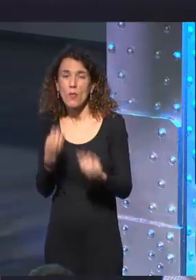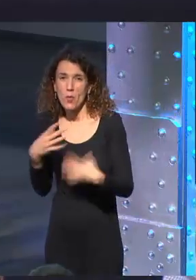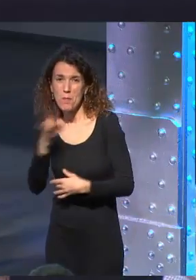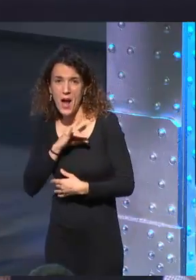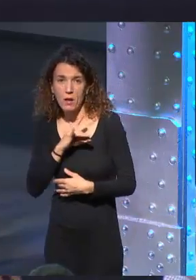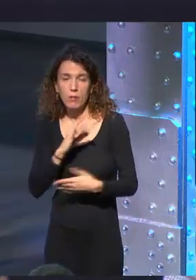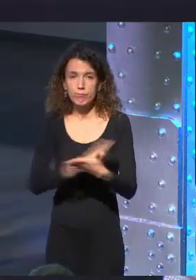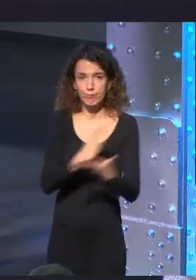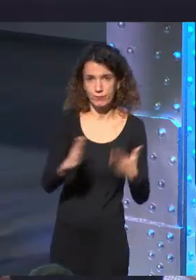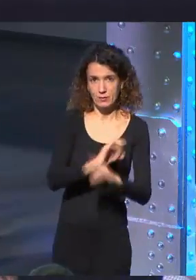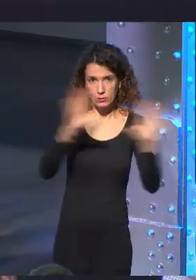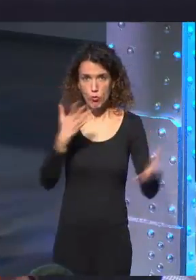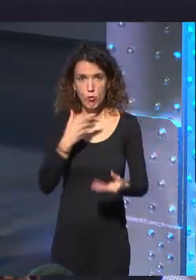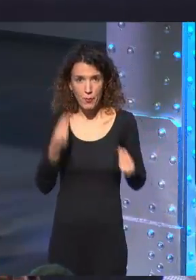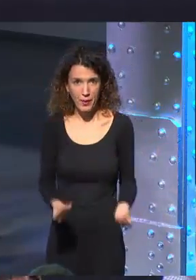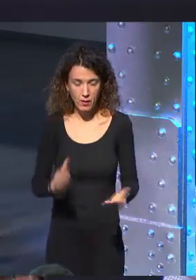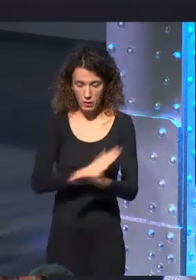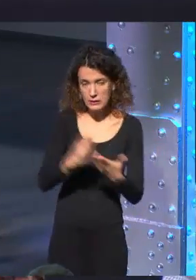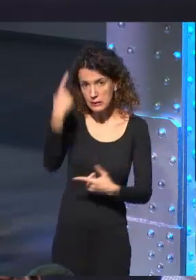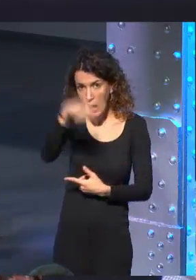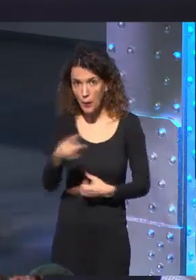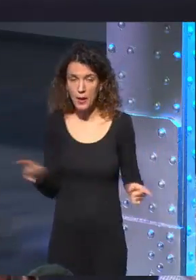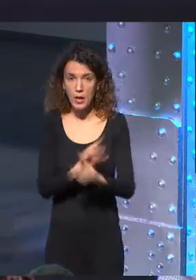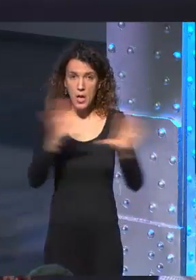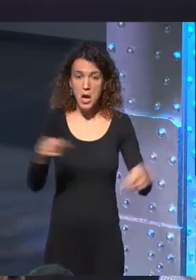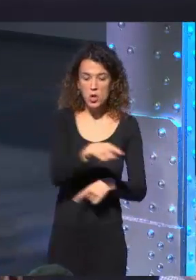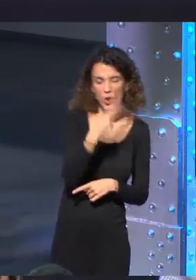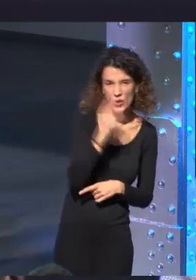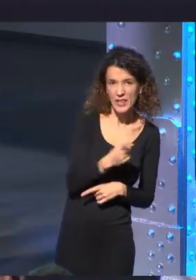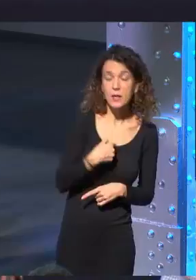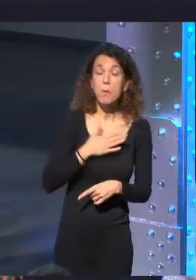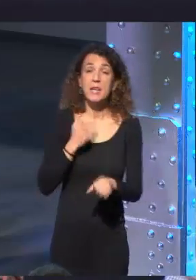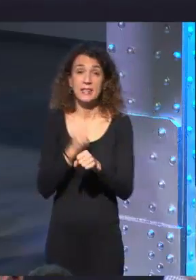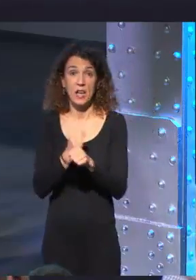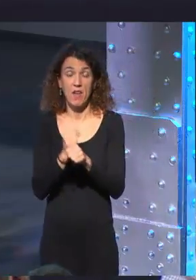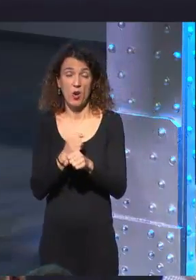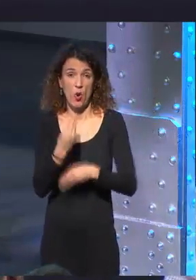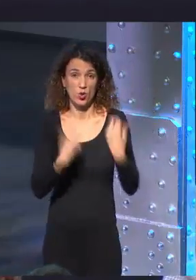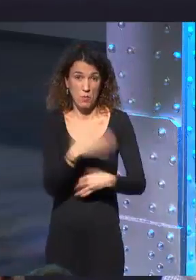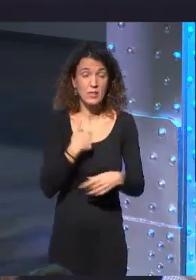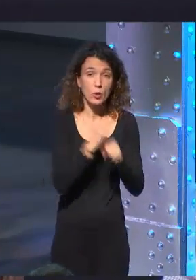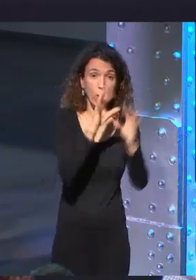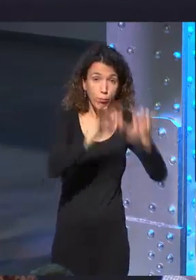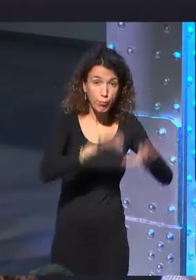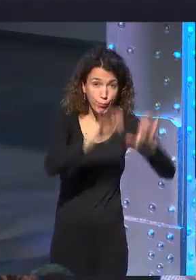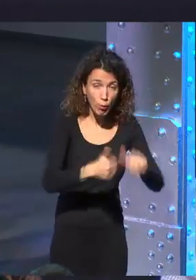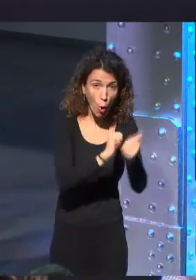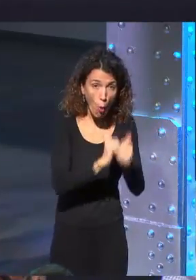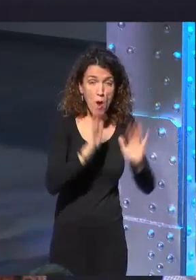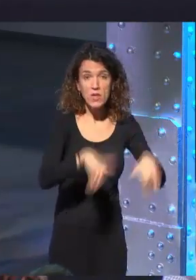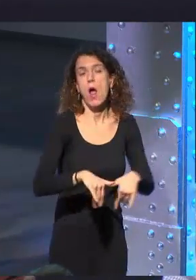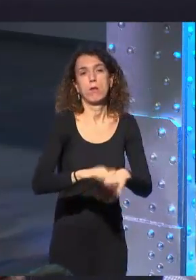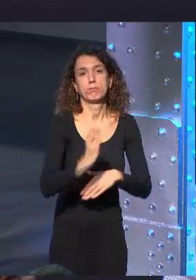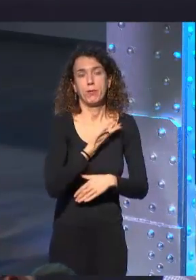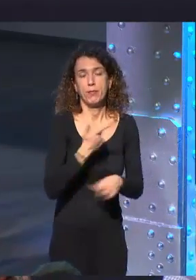have to distinguish the right information from the wrong information, and to say, well, I'm not interested in this because